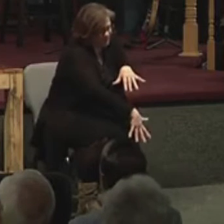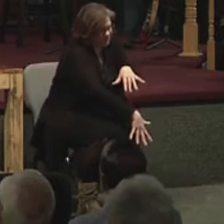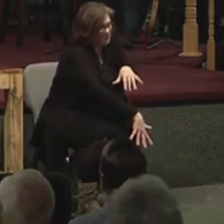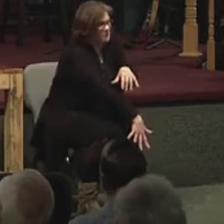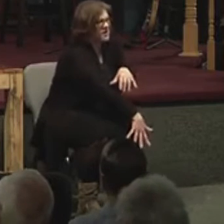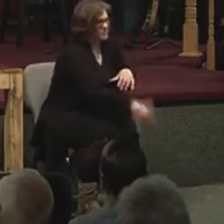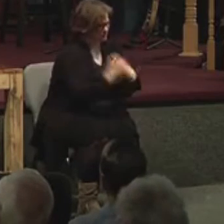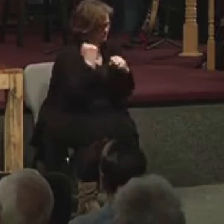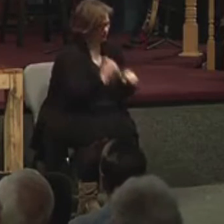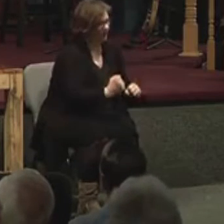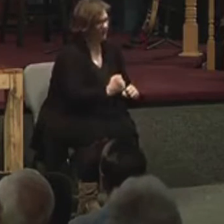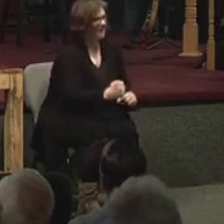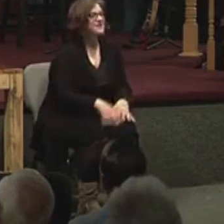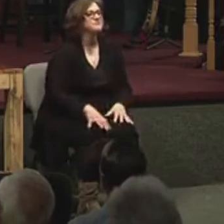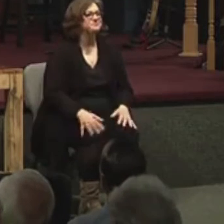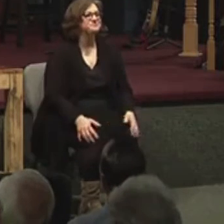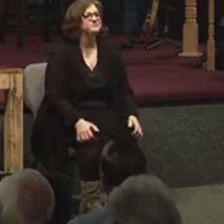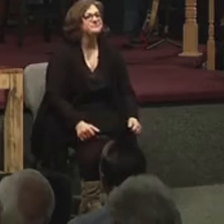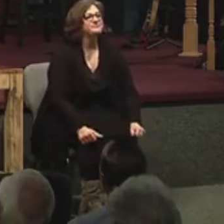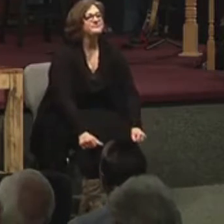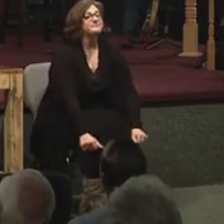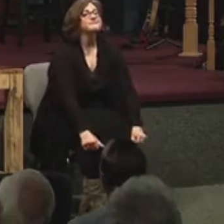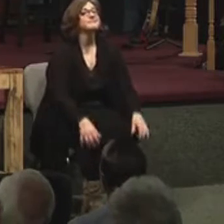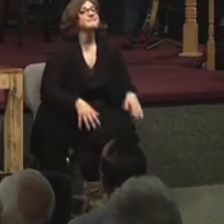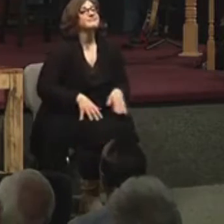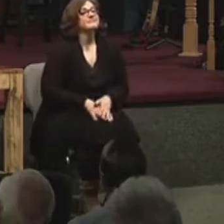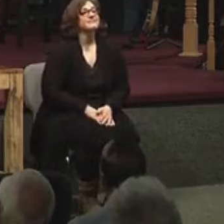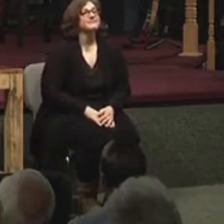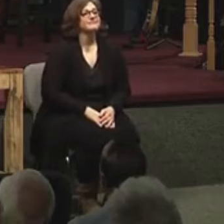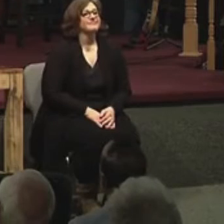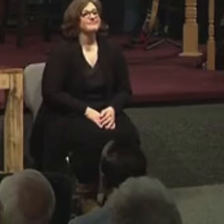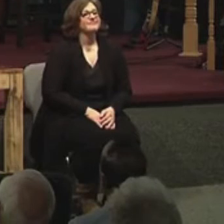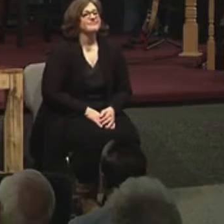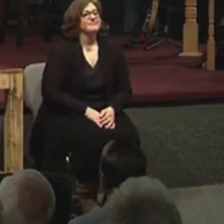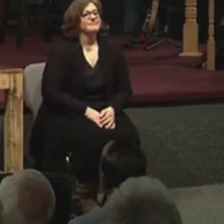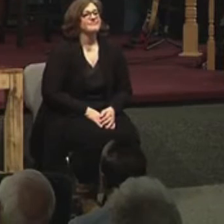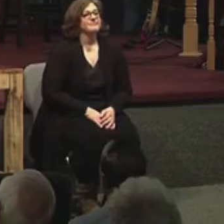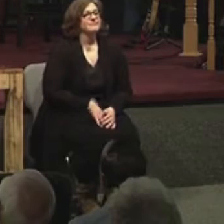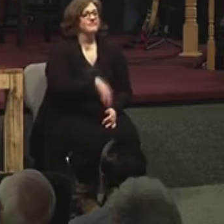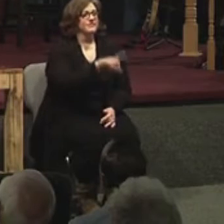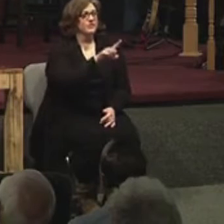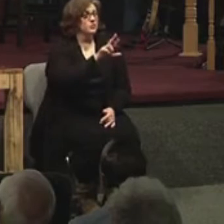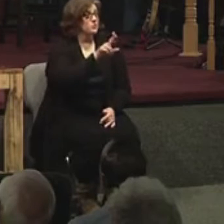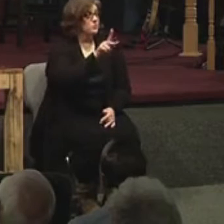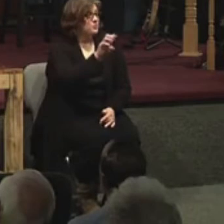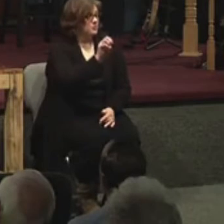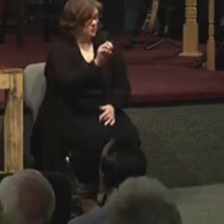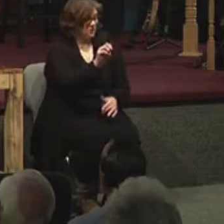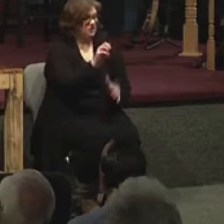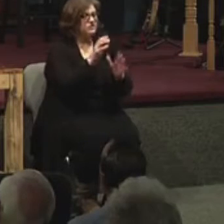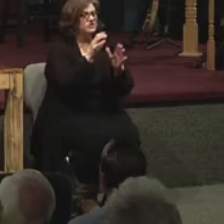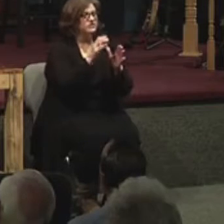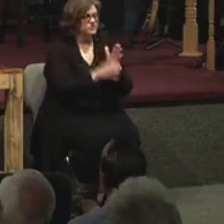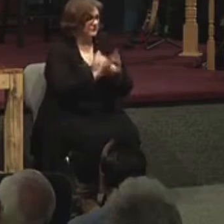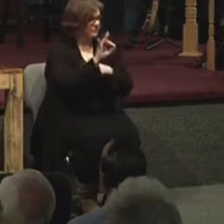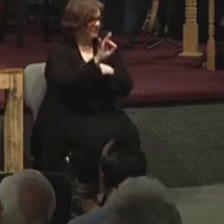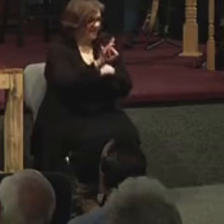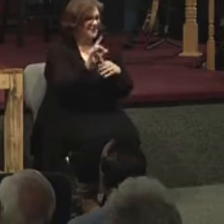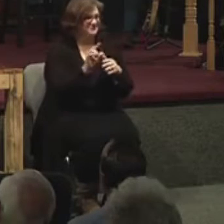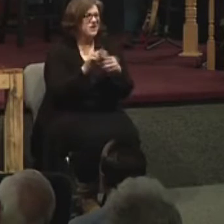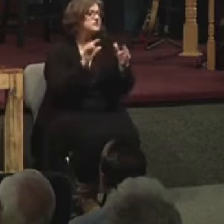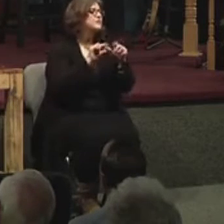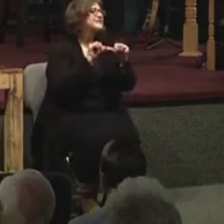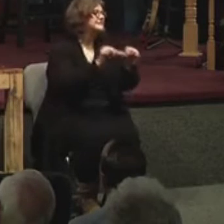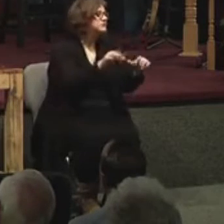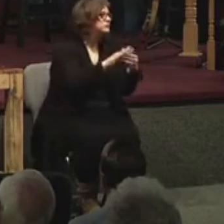Verse 14, Jesus said, the seed that fell among the thorns stands for those who hear, but as they go on